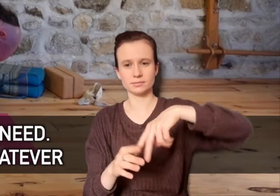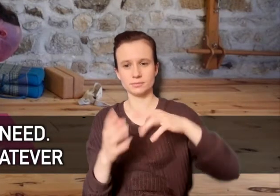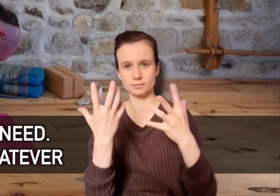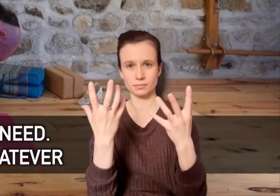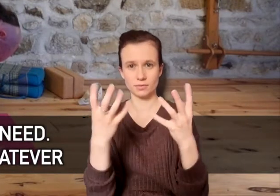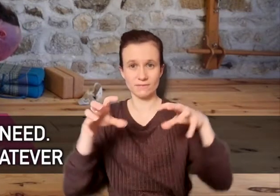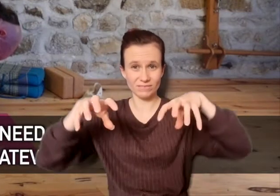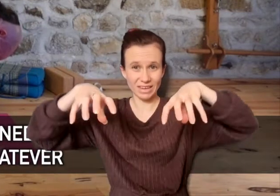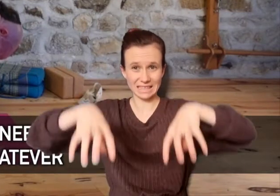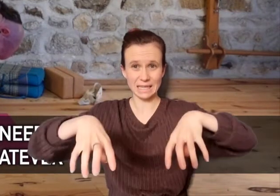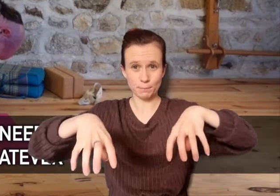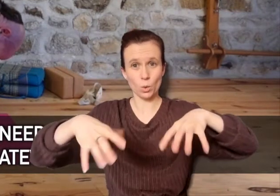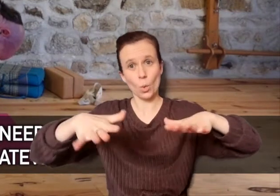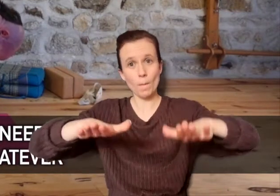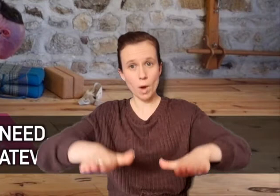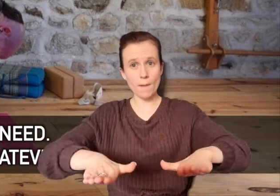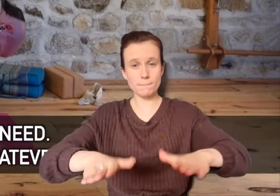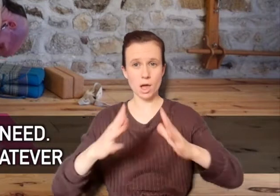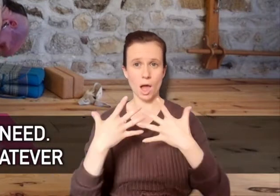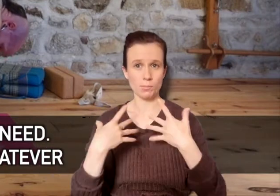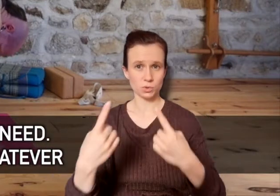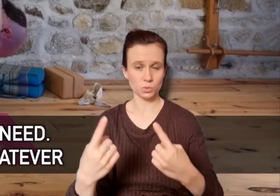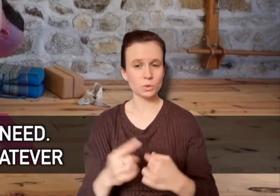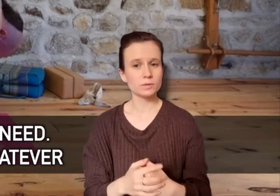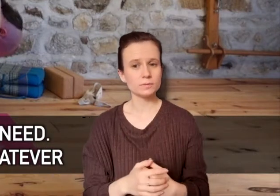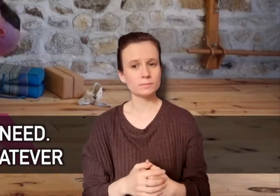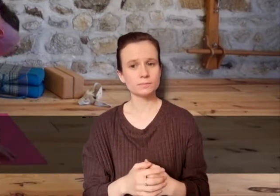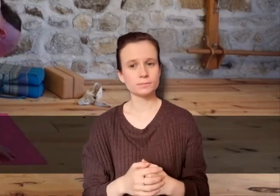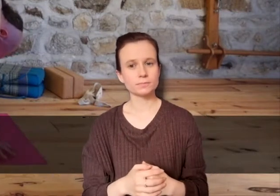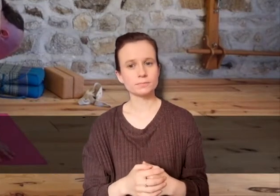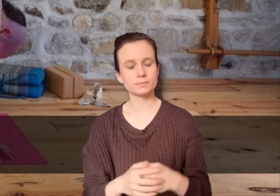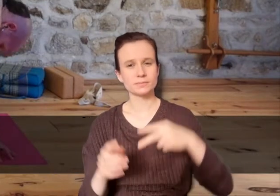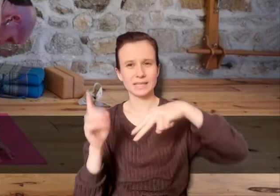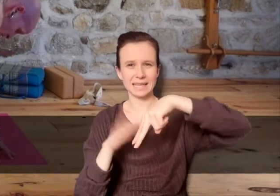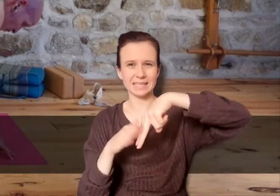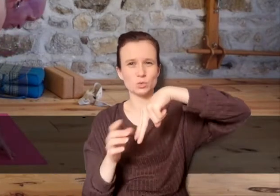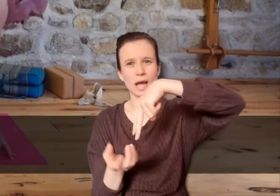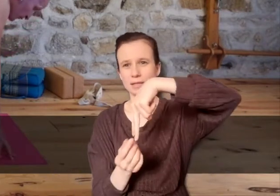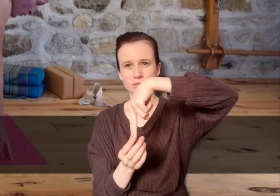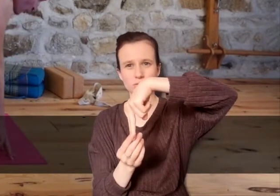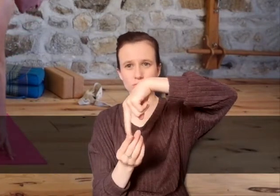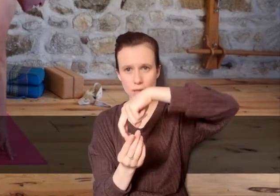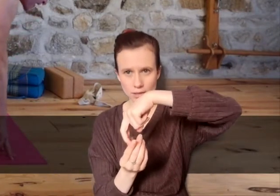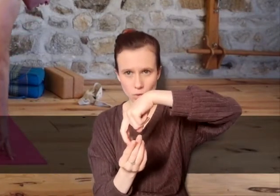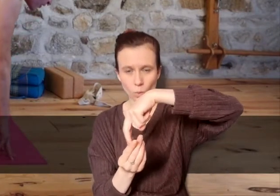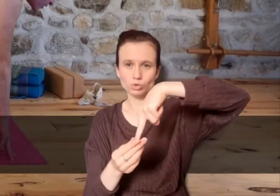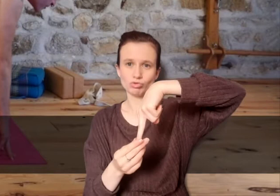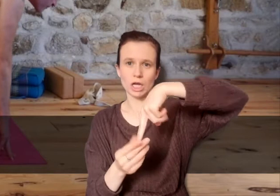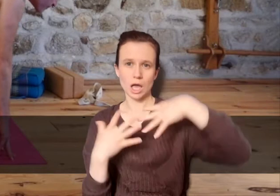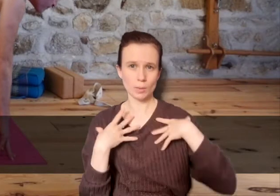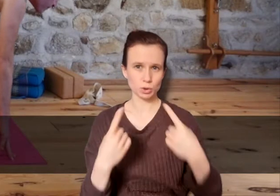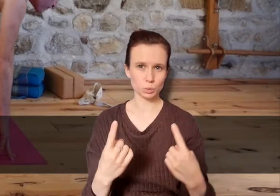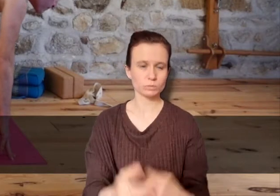fingertips or palms, whatever you need. Legs are straight or bent, again, whatever you need. We're going to look forward on the inhale.